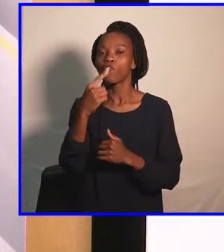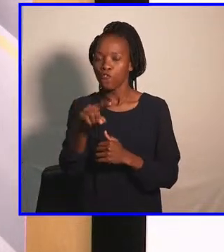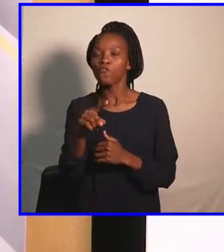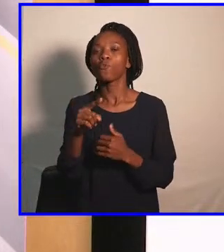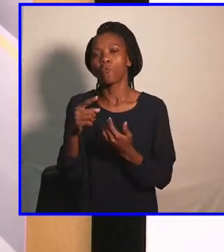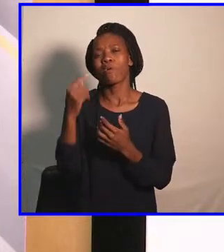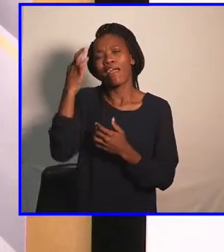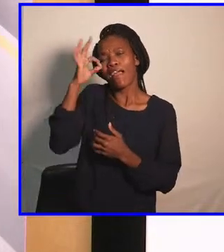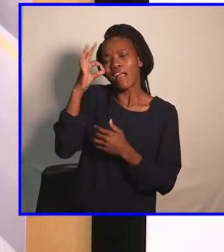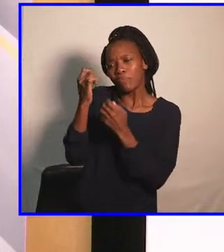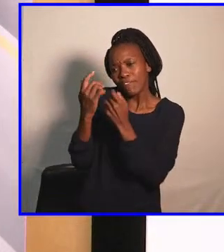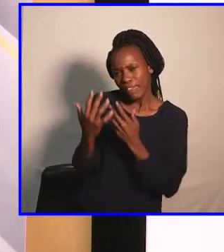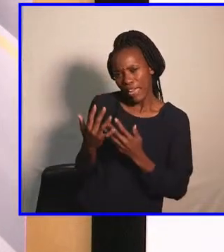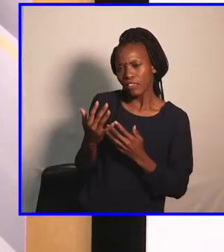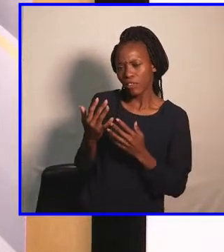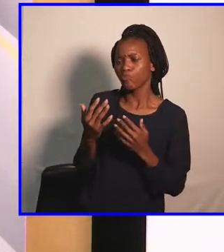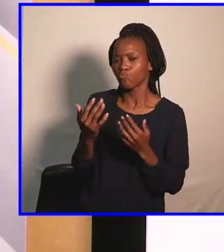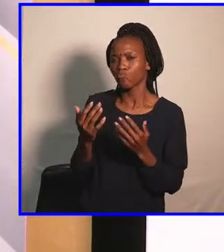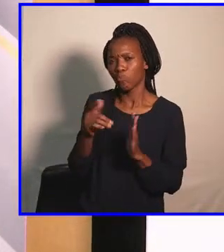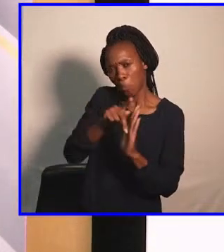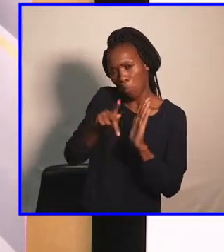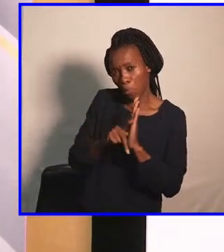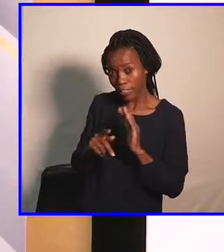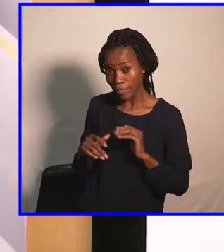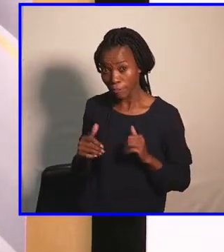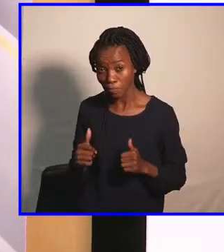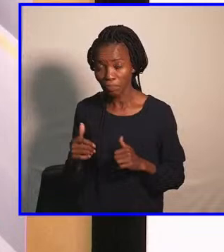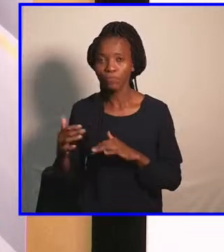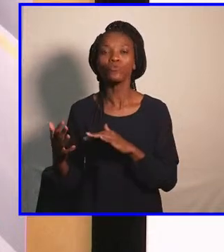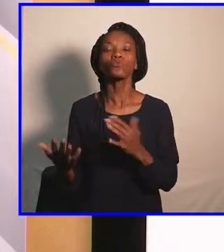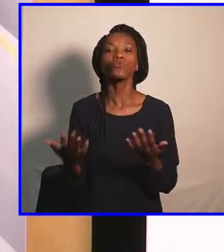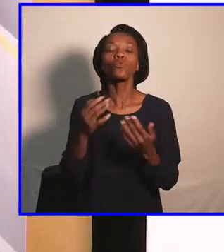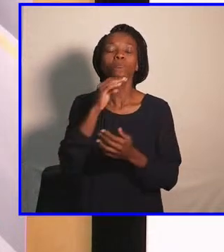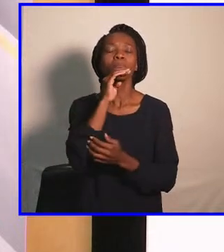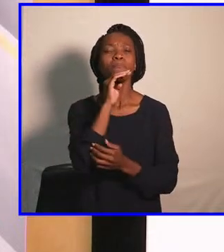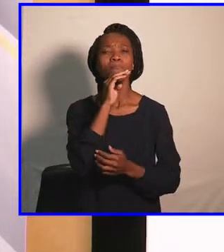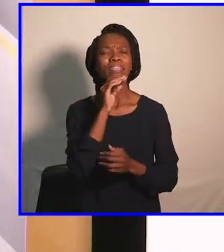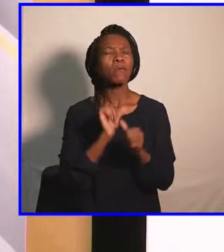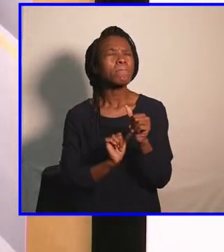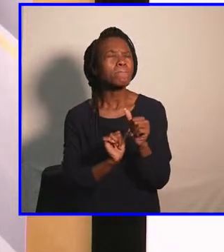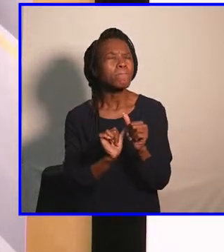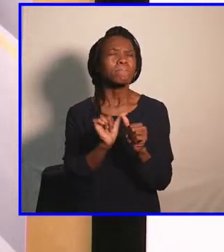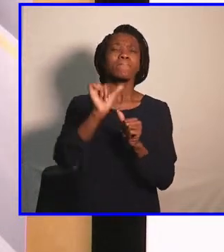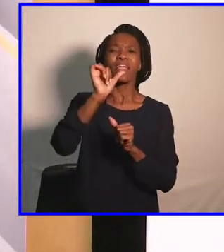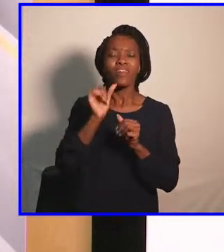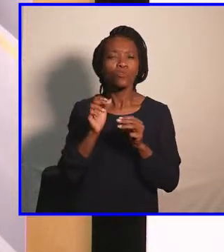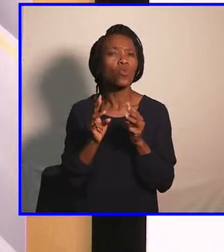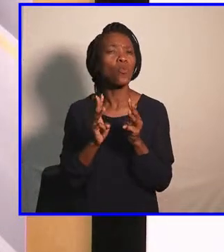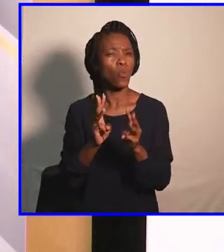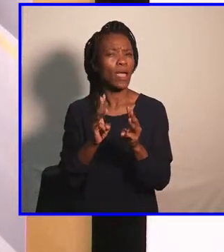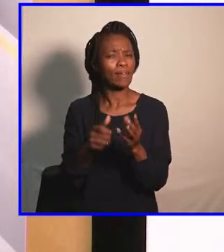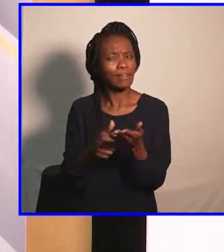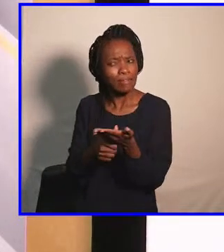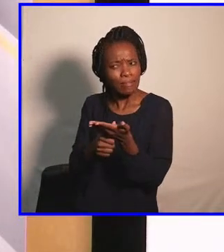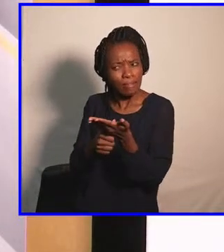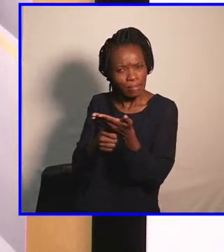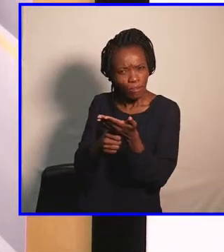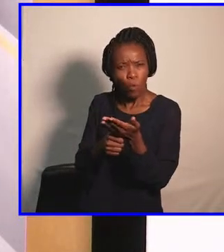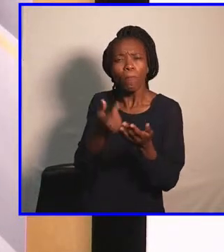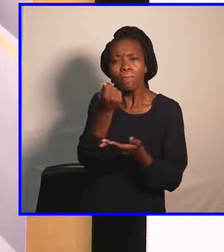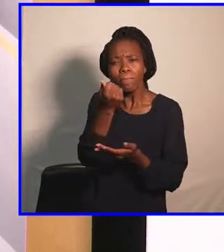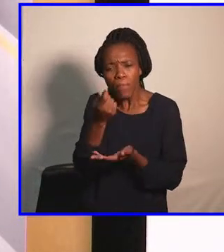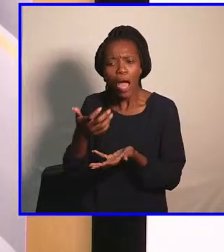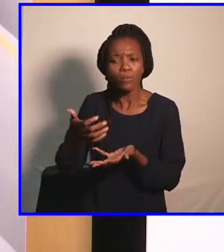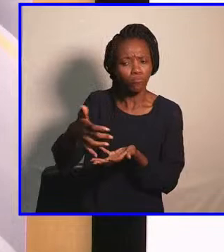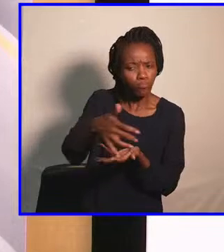policy. Therefore, the most viable way to raise revenue in order